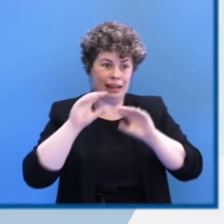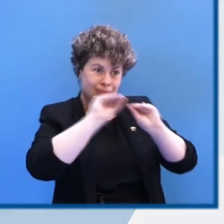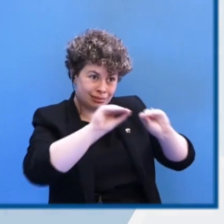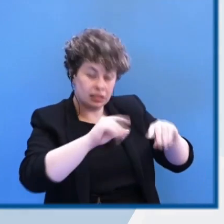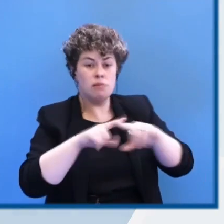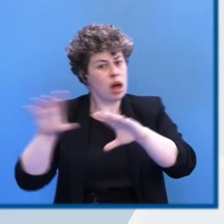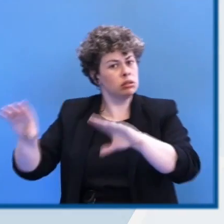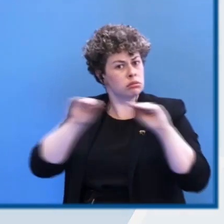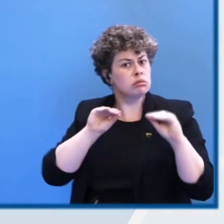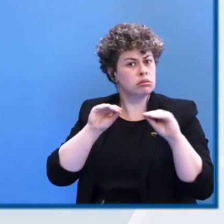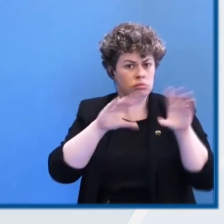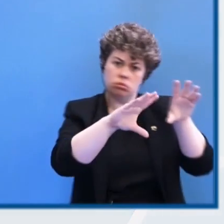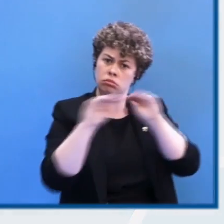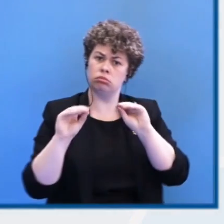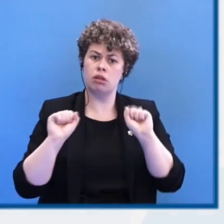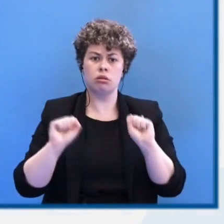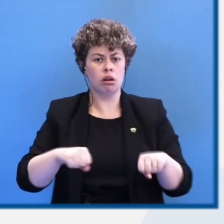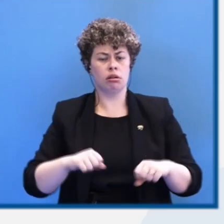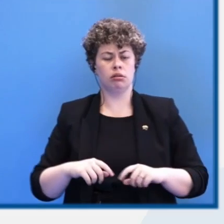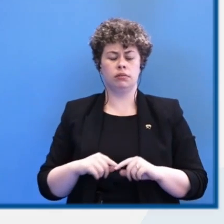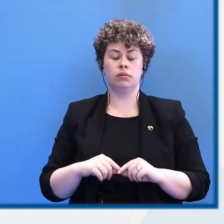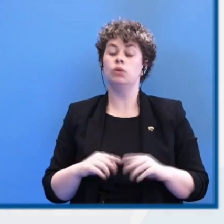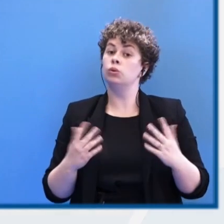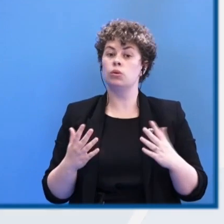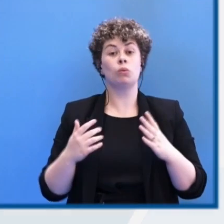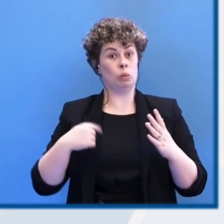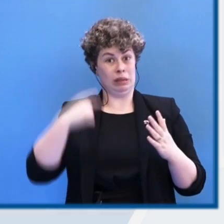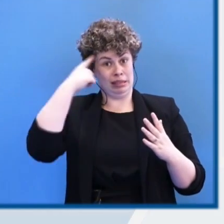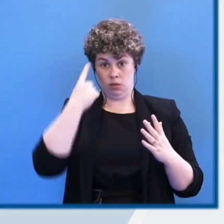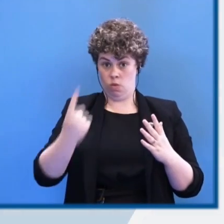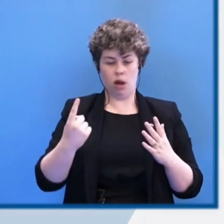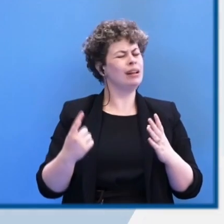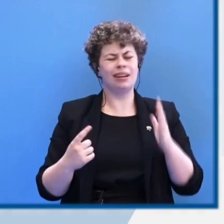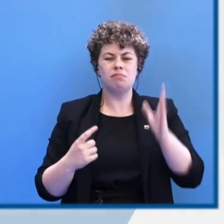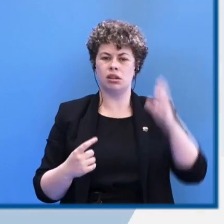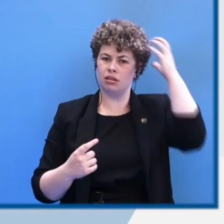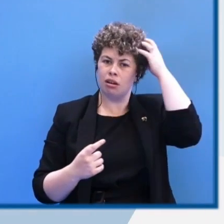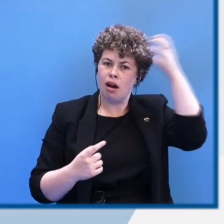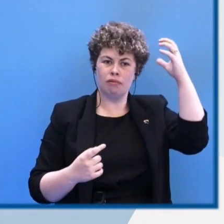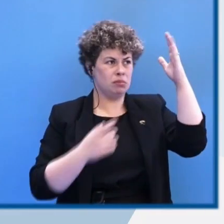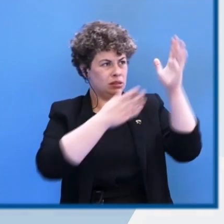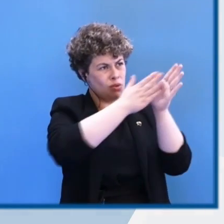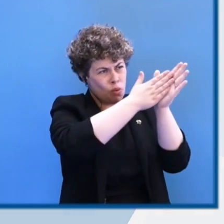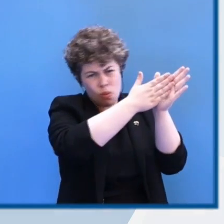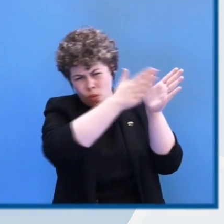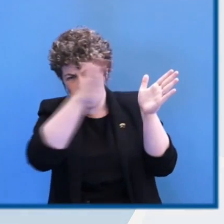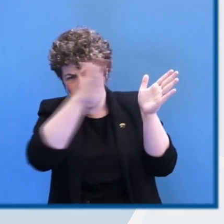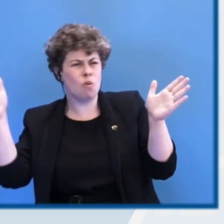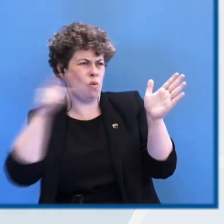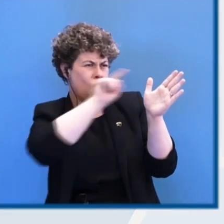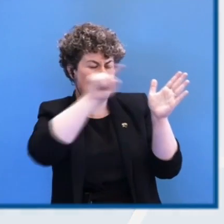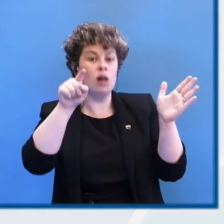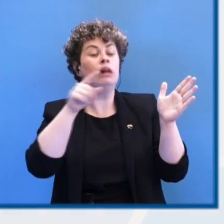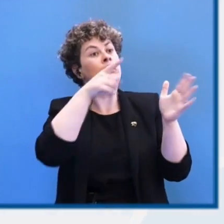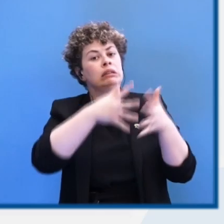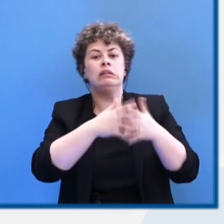Through a close exchange using a whole of a government approach, with a good coordination of activities, we believe to give more